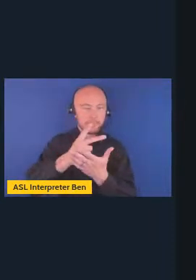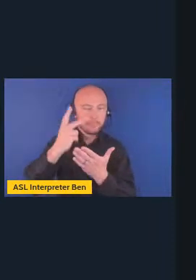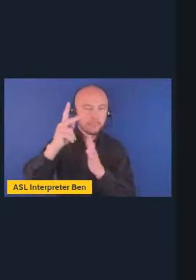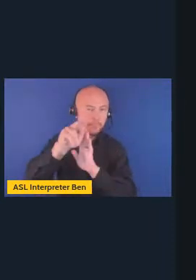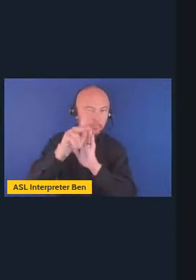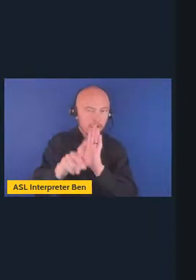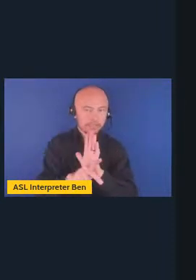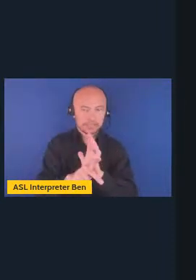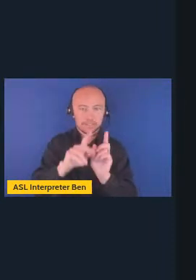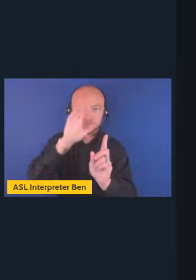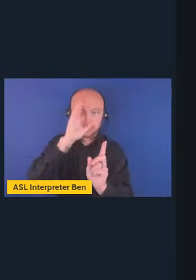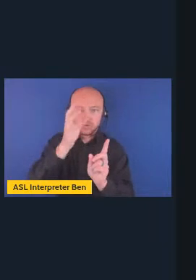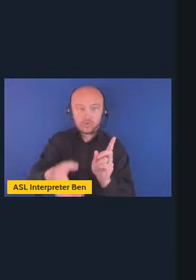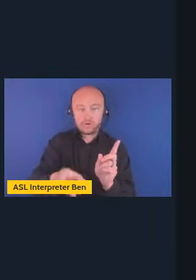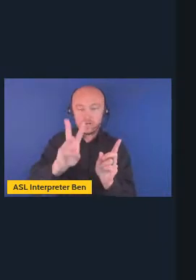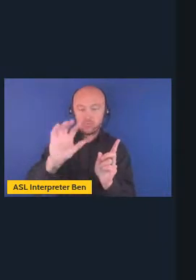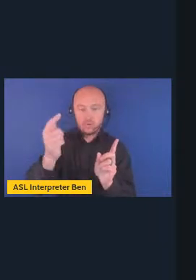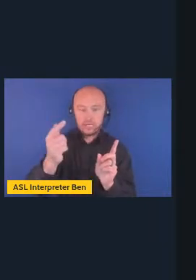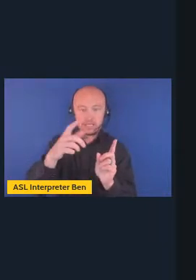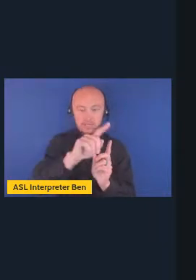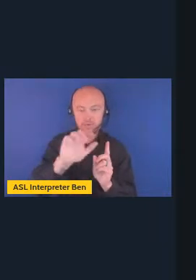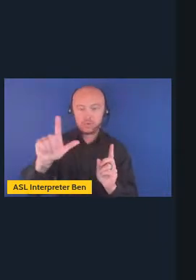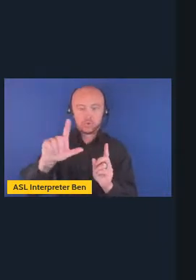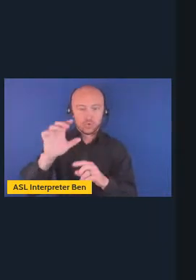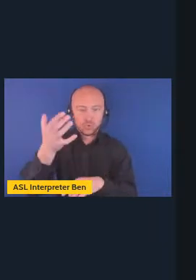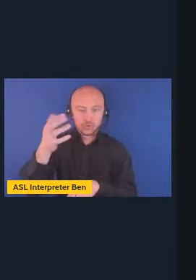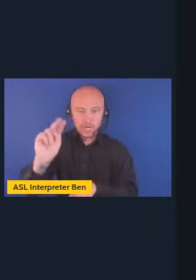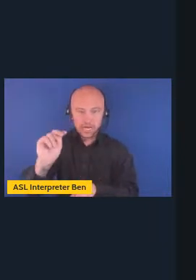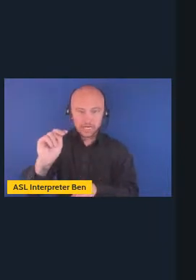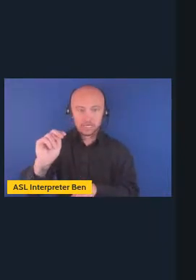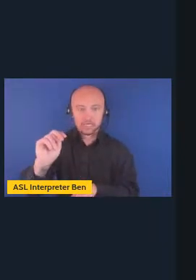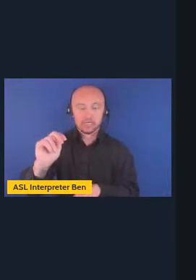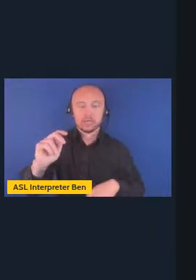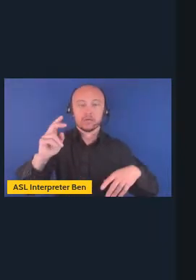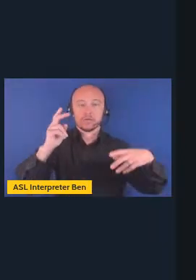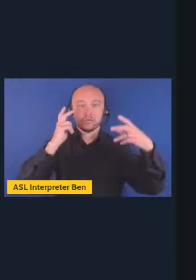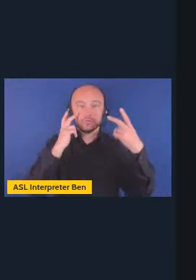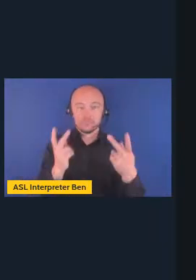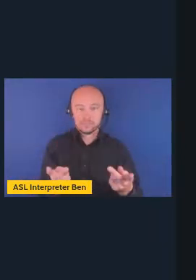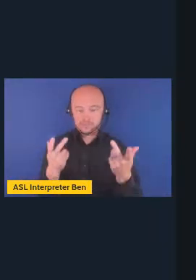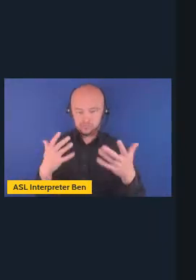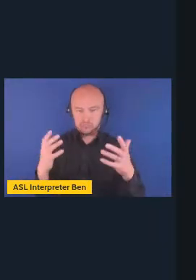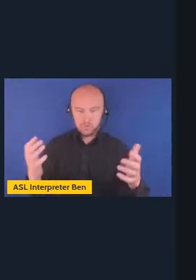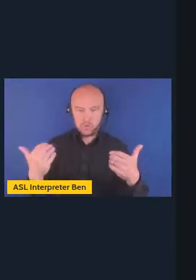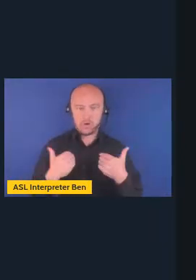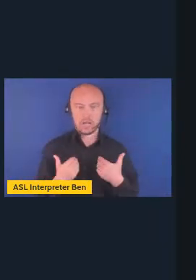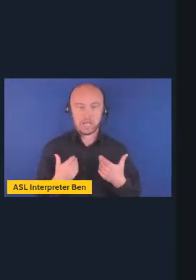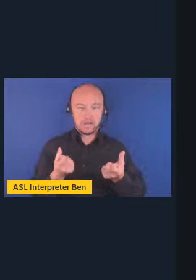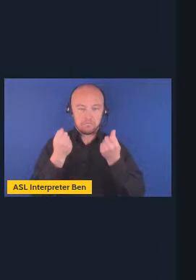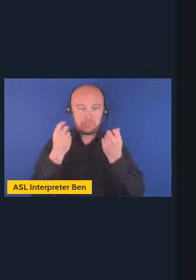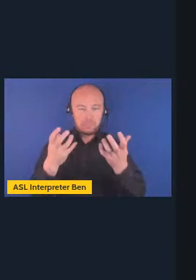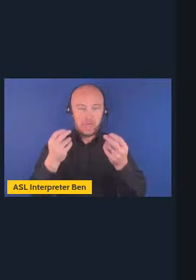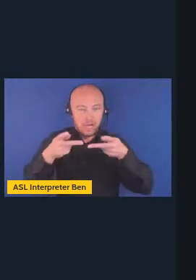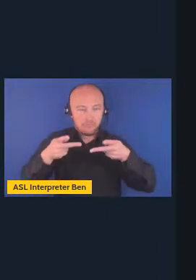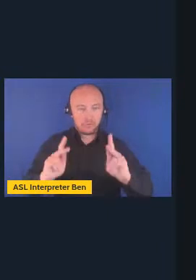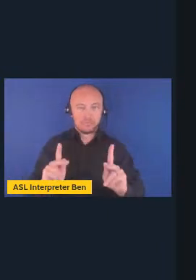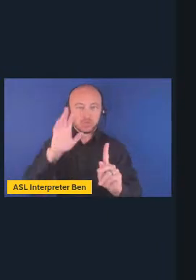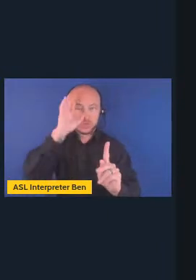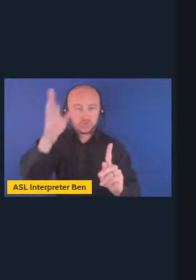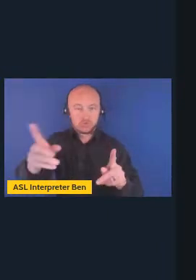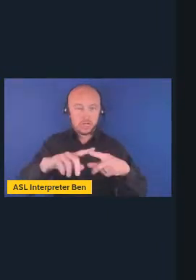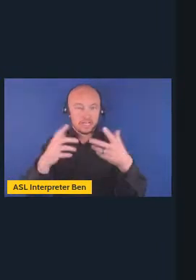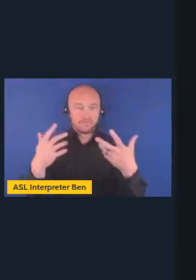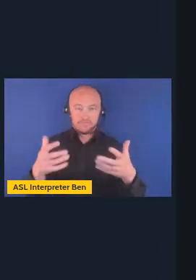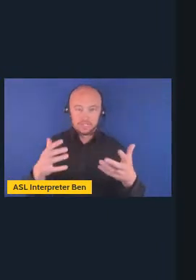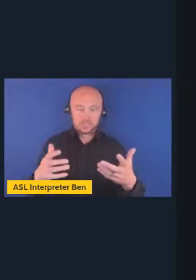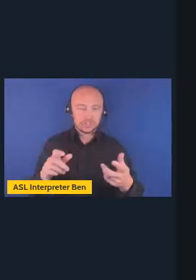here by the Winglang toolchain, we can see that I already have a bunch of permissions created. And this is